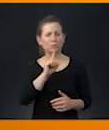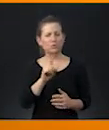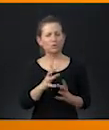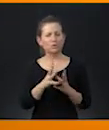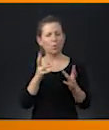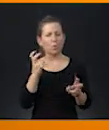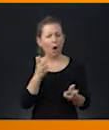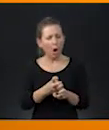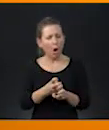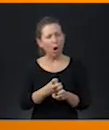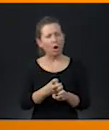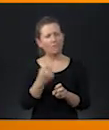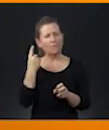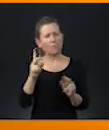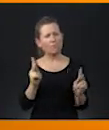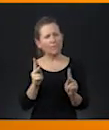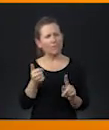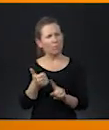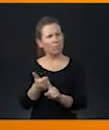wish